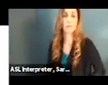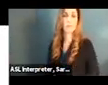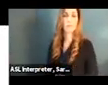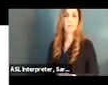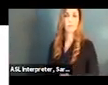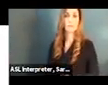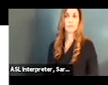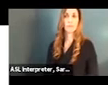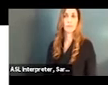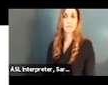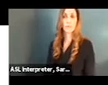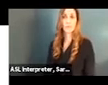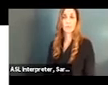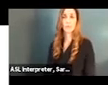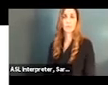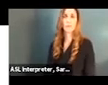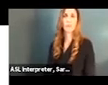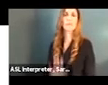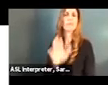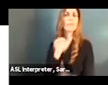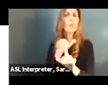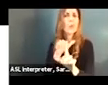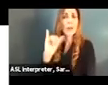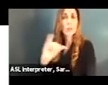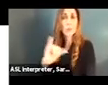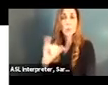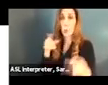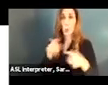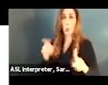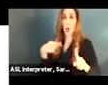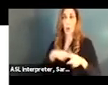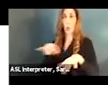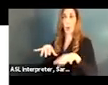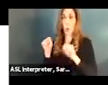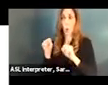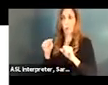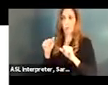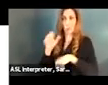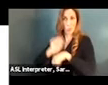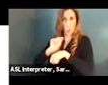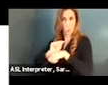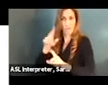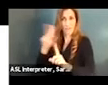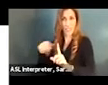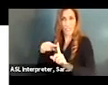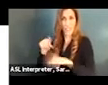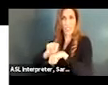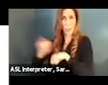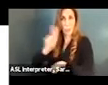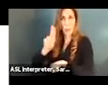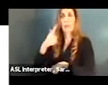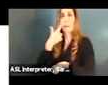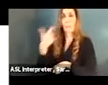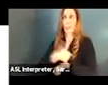Cool. Yeah, Okay. and so it's a good reminder that we, while we're housed at Temple and we're mostly in Philly, that's just because we